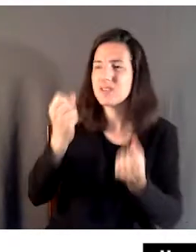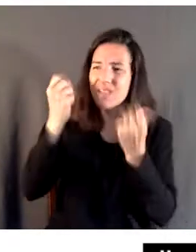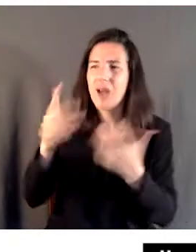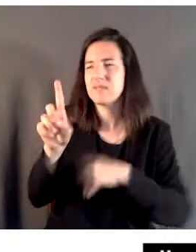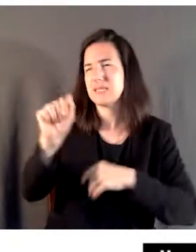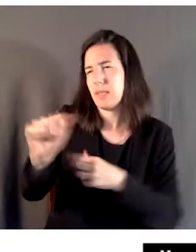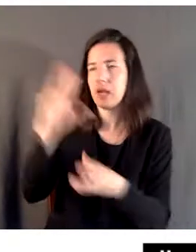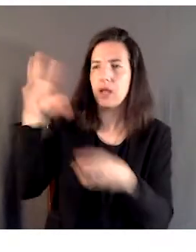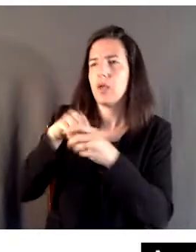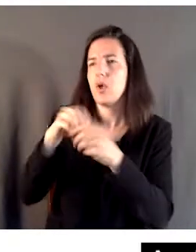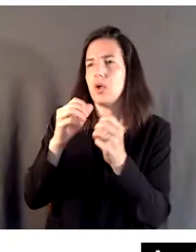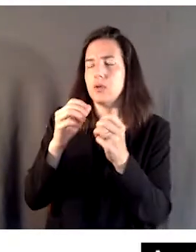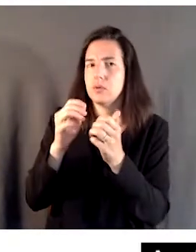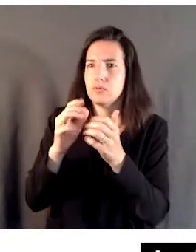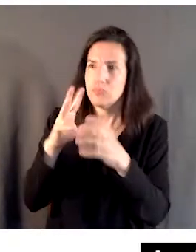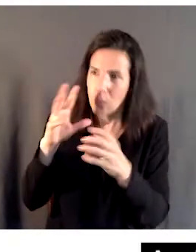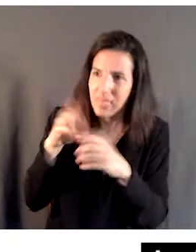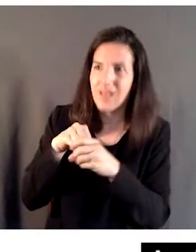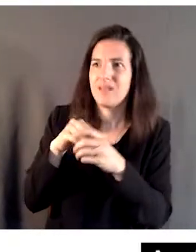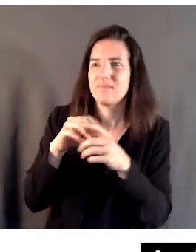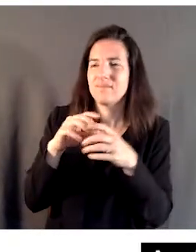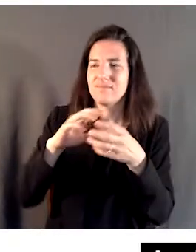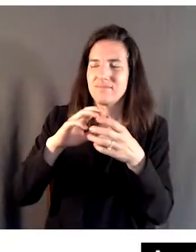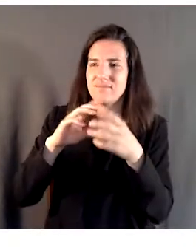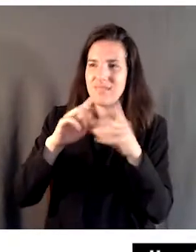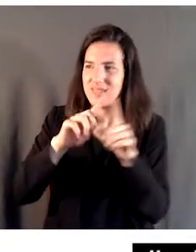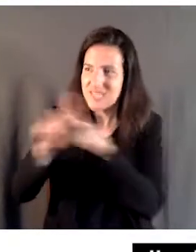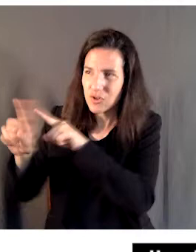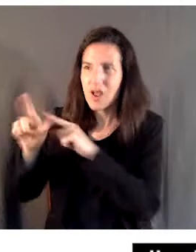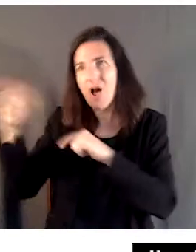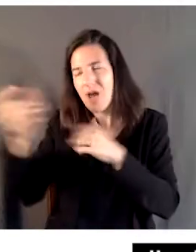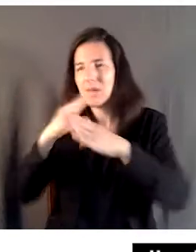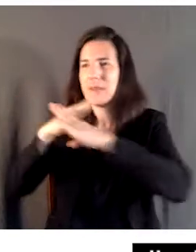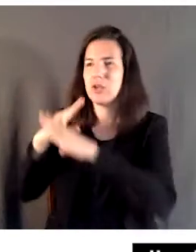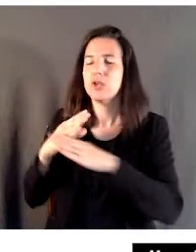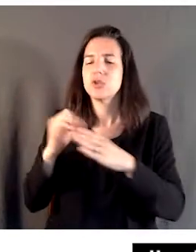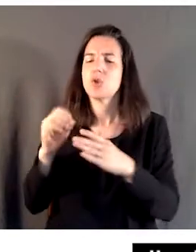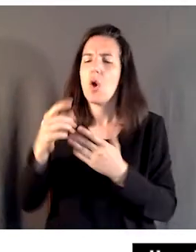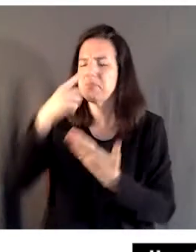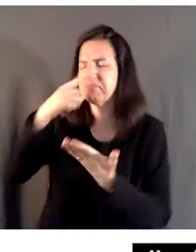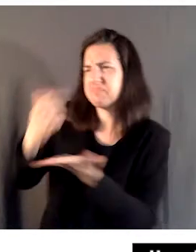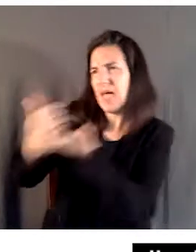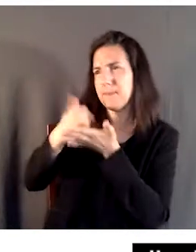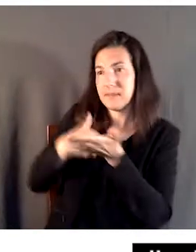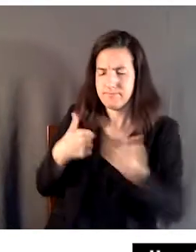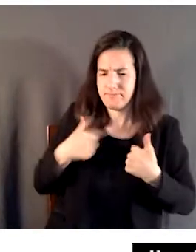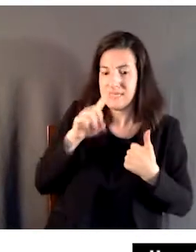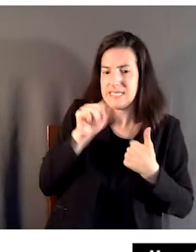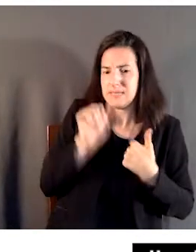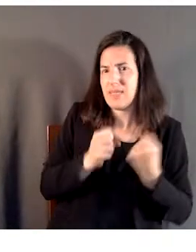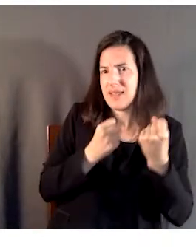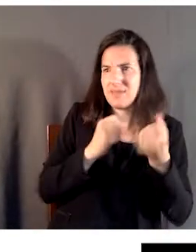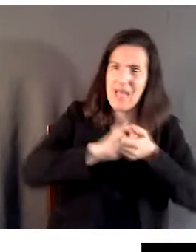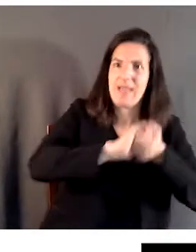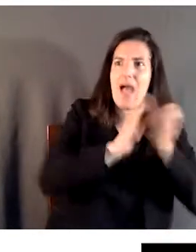all the other barriers. And I wondered if you could help me, who is a disability ally, understand how to better